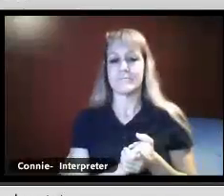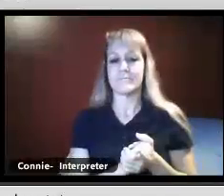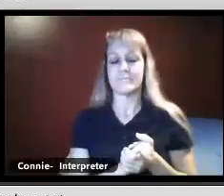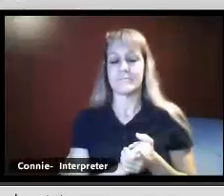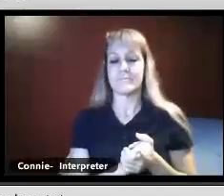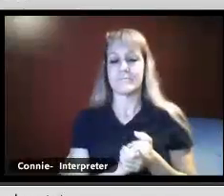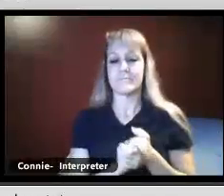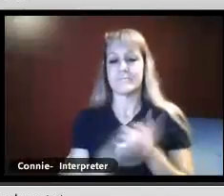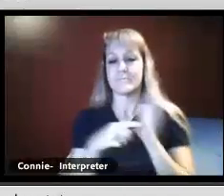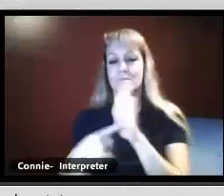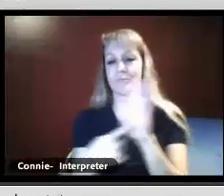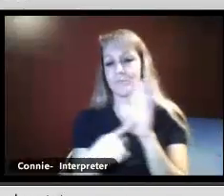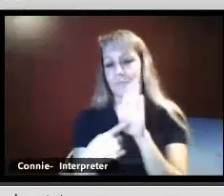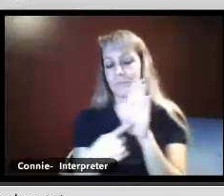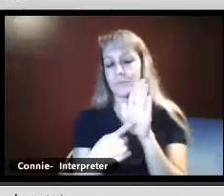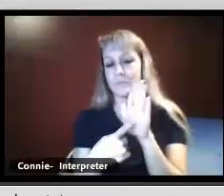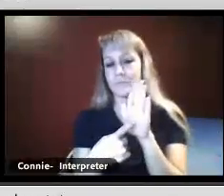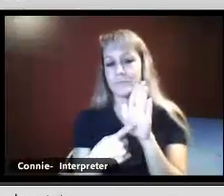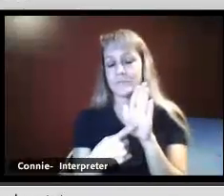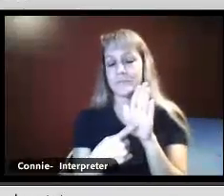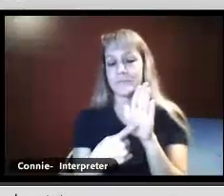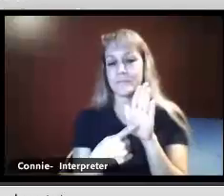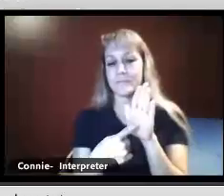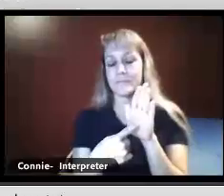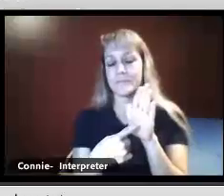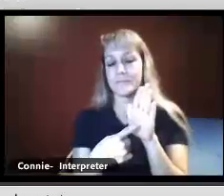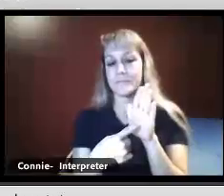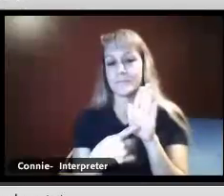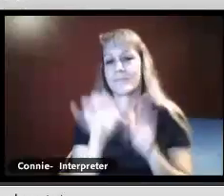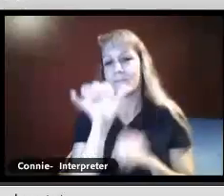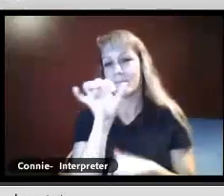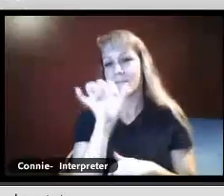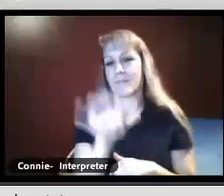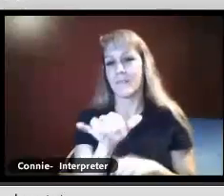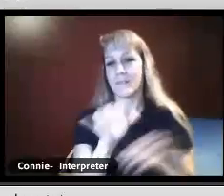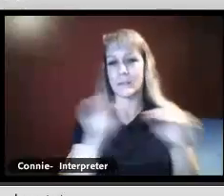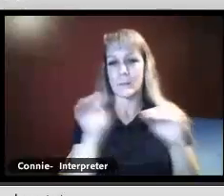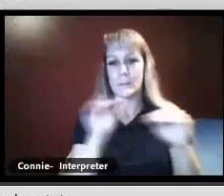showing. You'll notice this is, of course, this is a moving